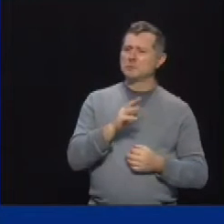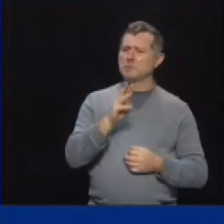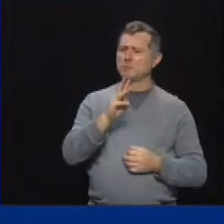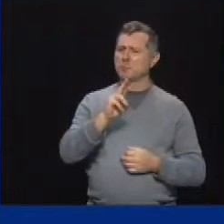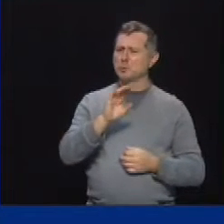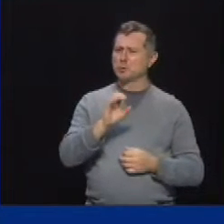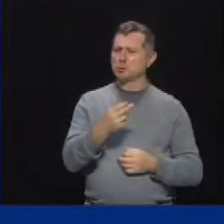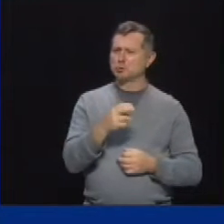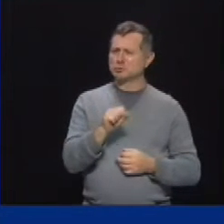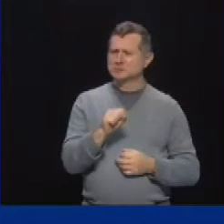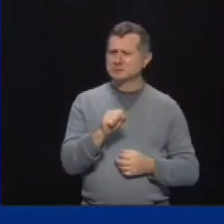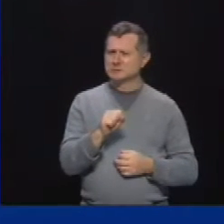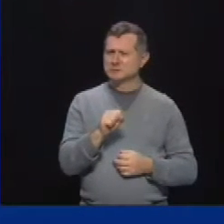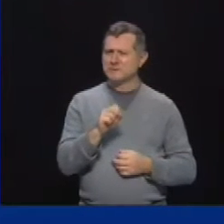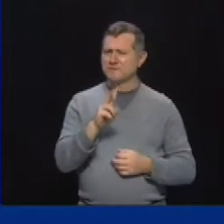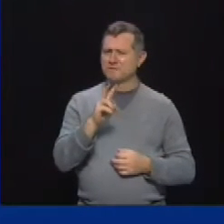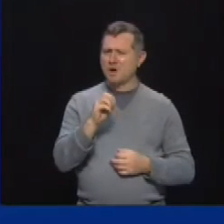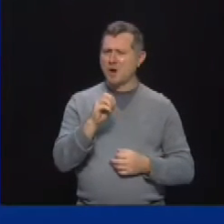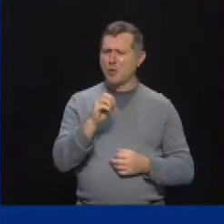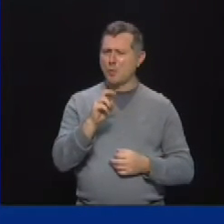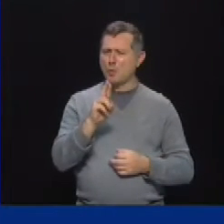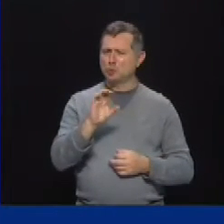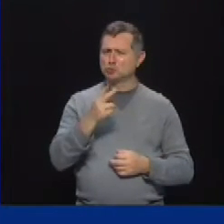additional assistance and support, we'll be happy to work with them.